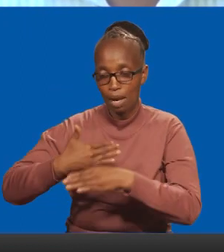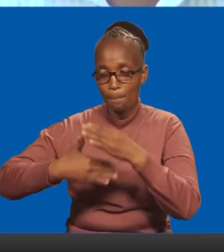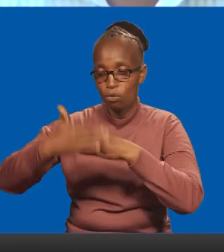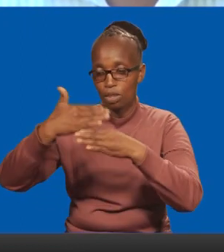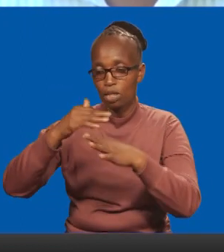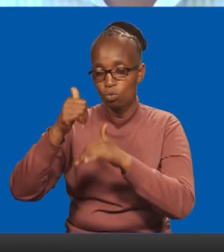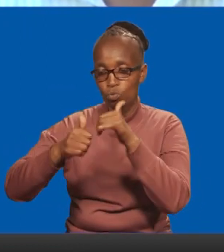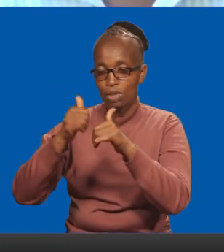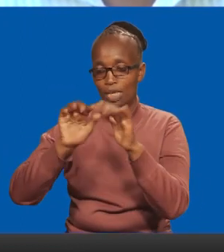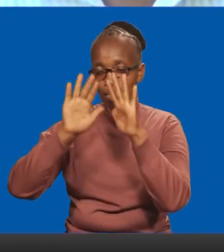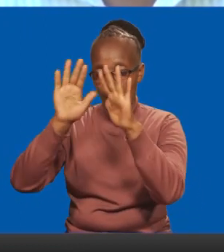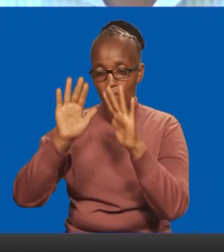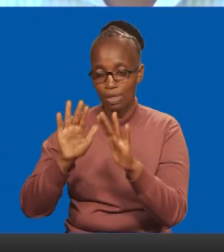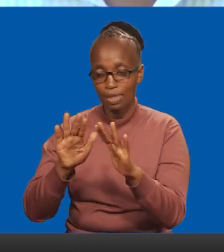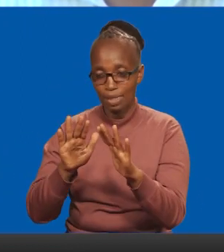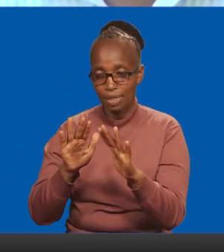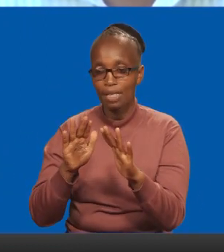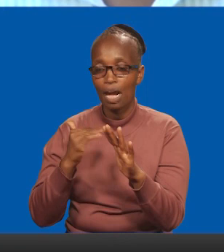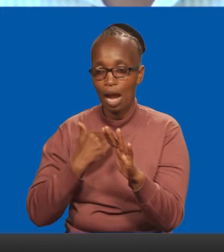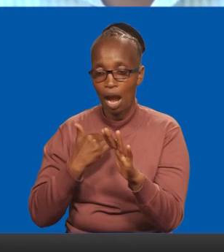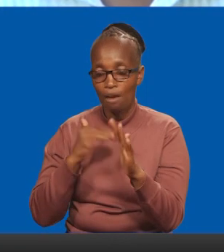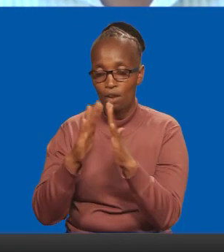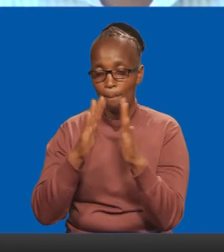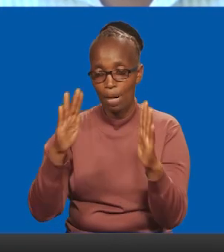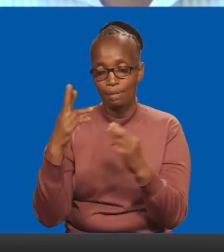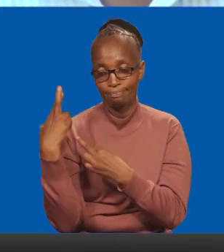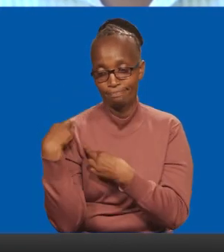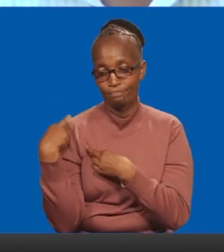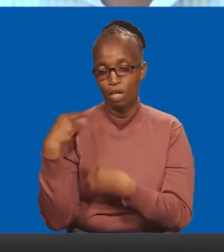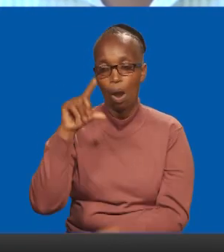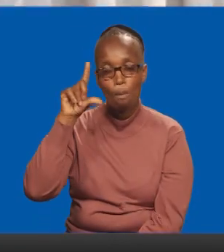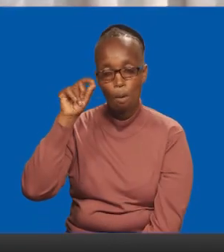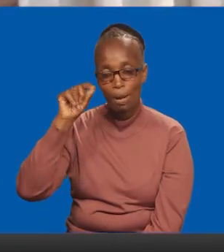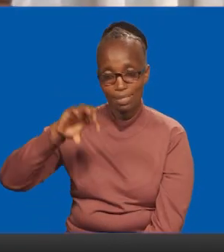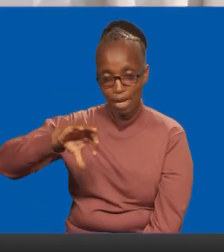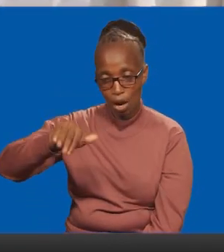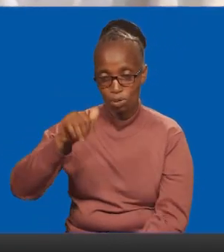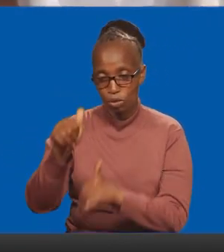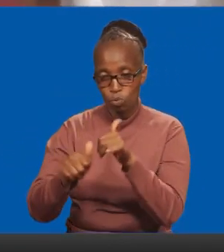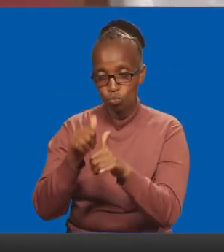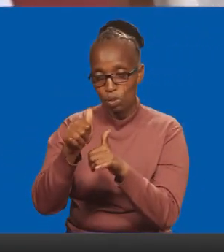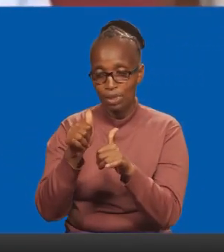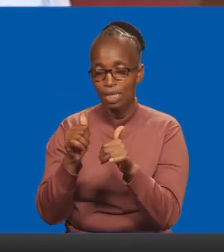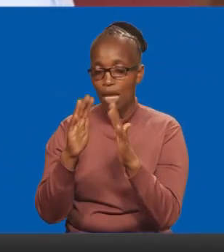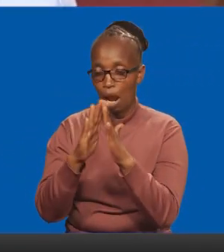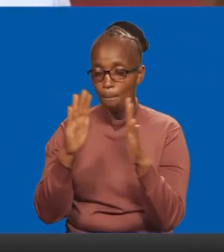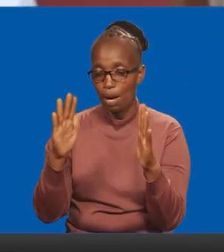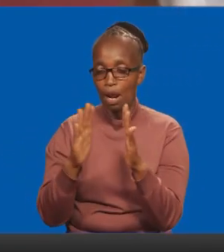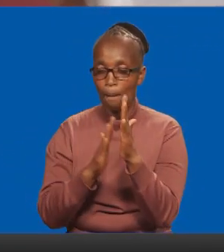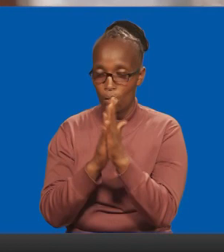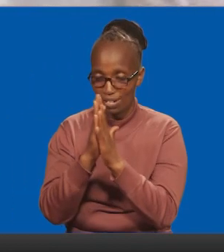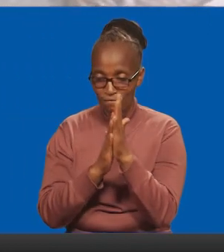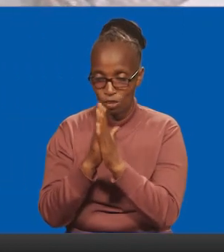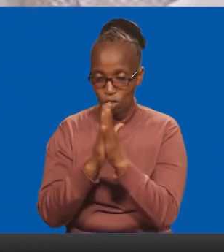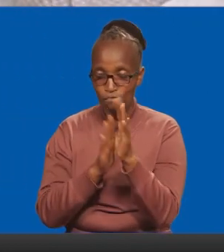that capacity building, which is a critical function for the fund, plays a very big role. Kaunti ya Mombasa ikiwa ni mojawapo ya vivutio